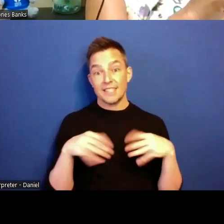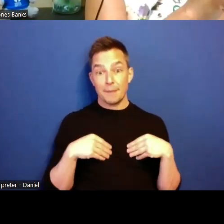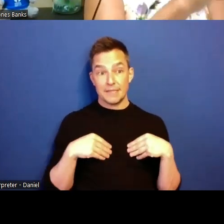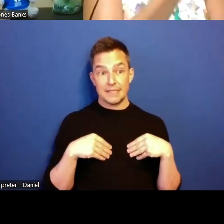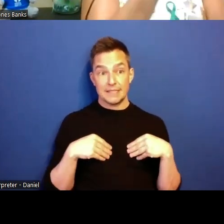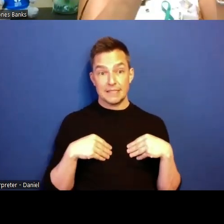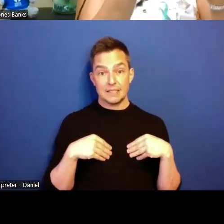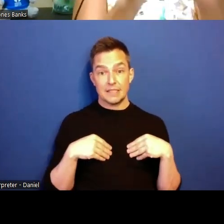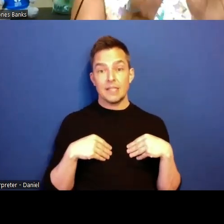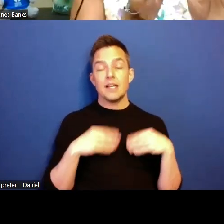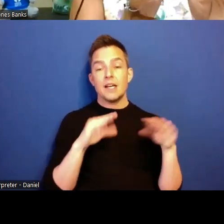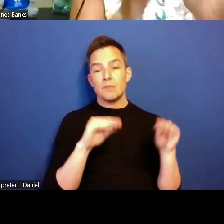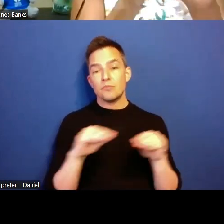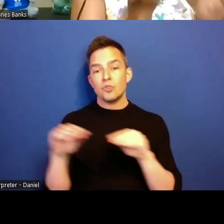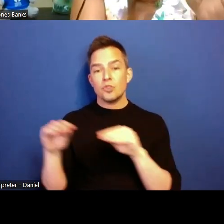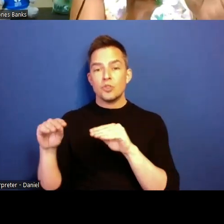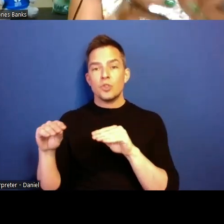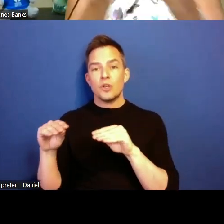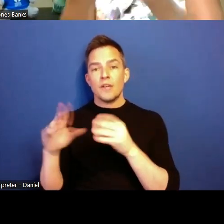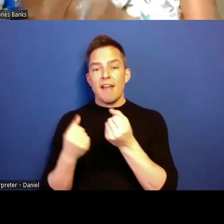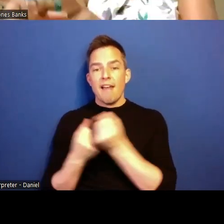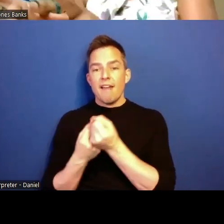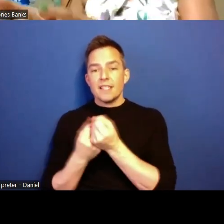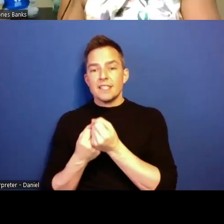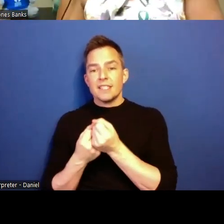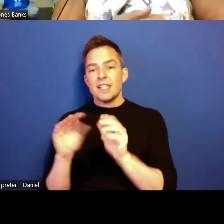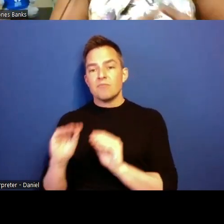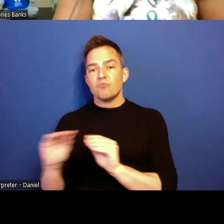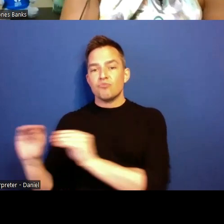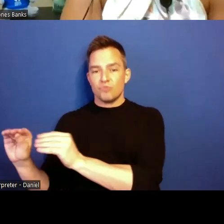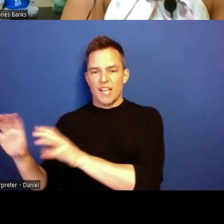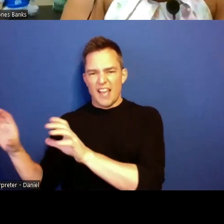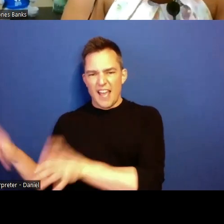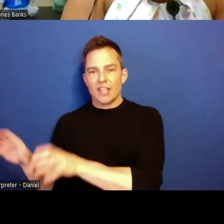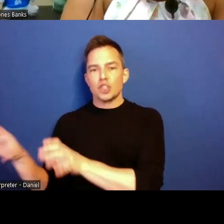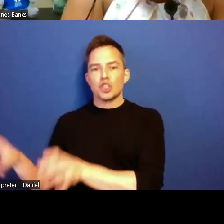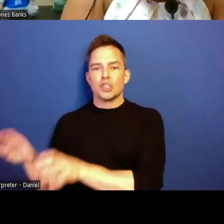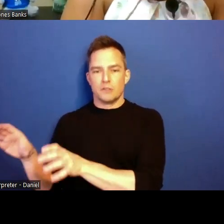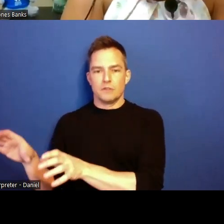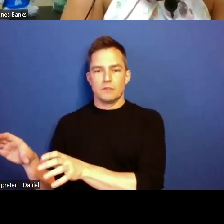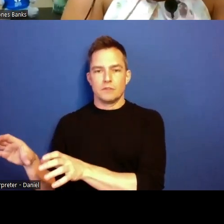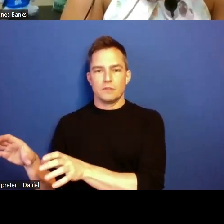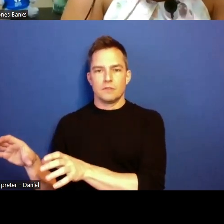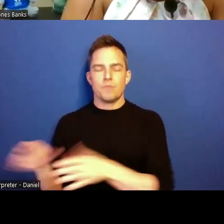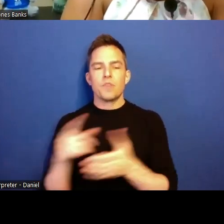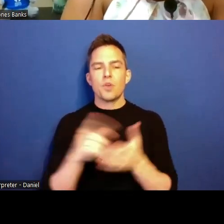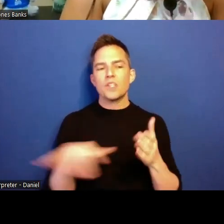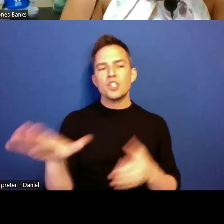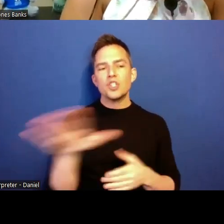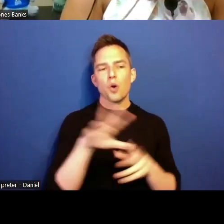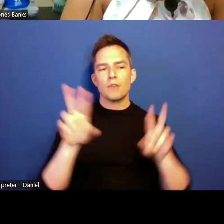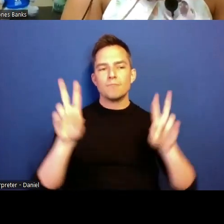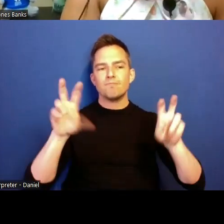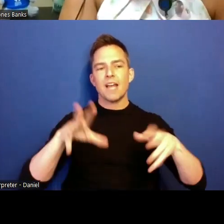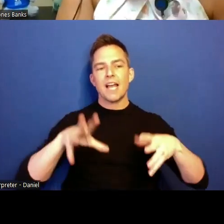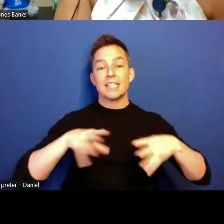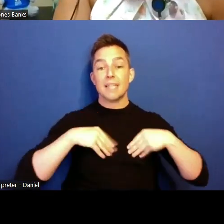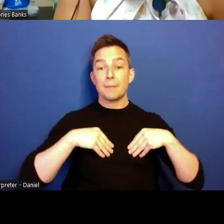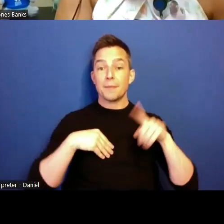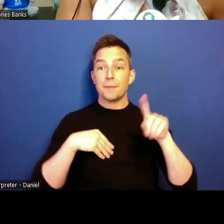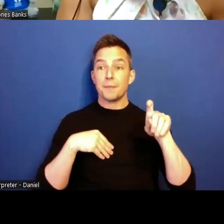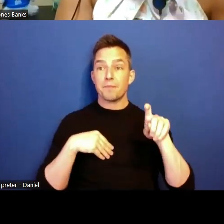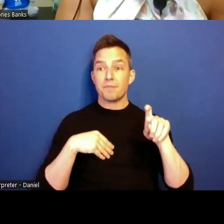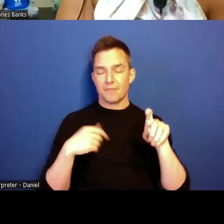acceptance, to advocacy, and to action. What is your acceptance? I can